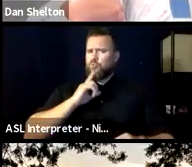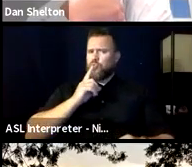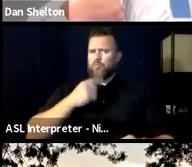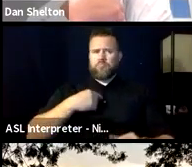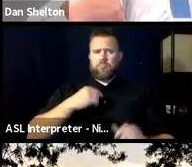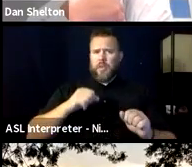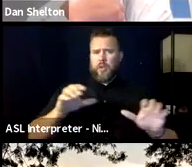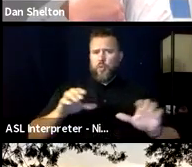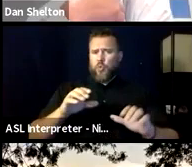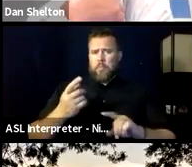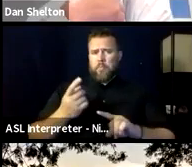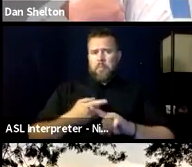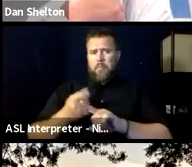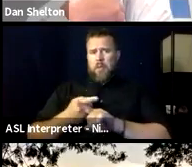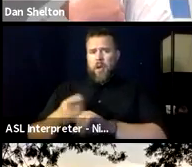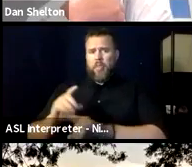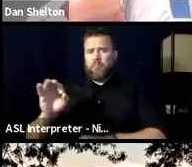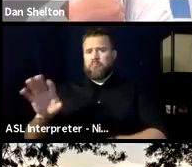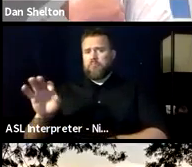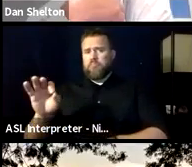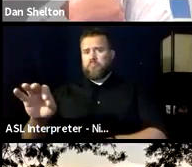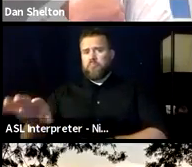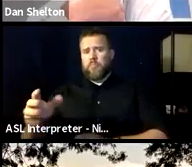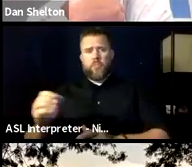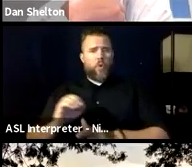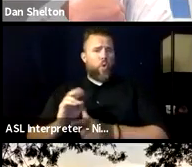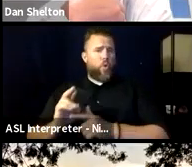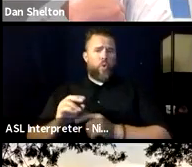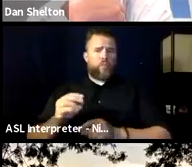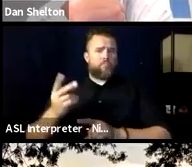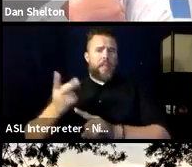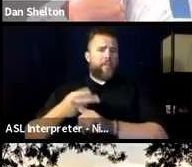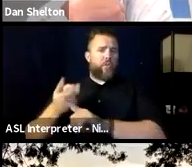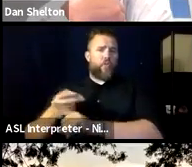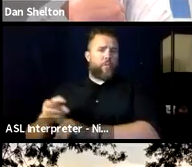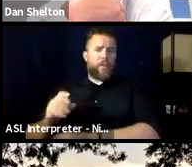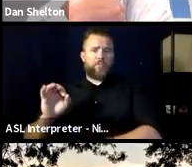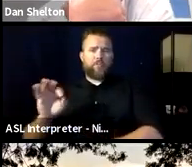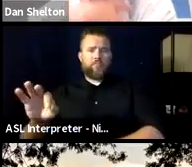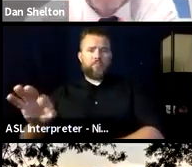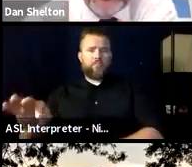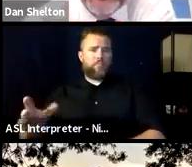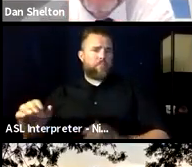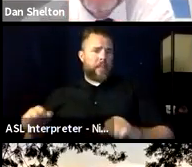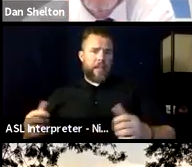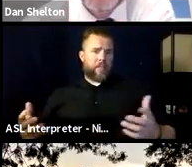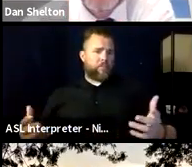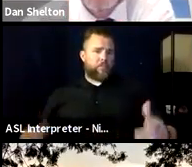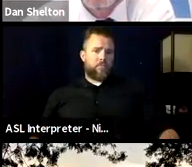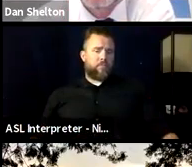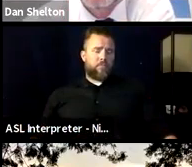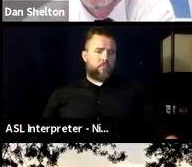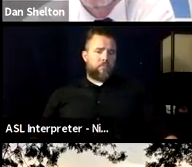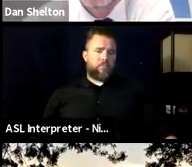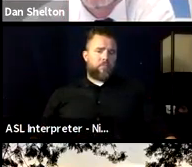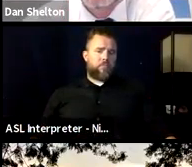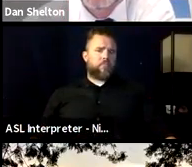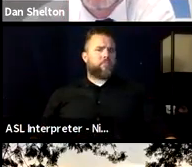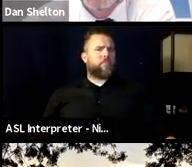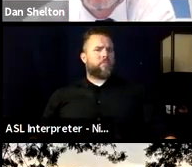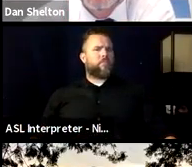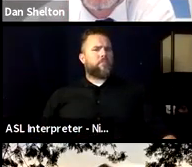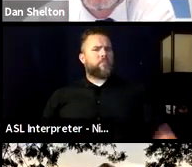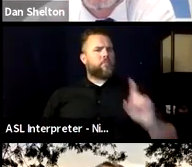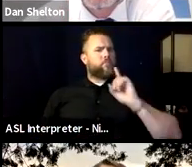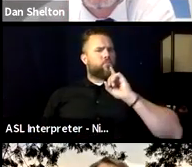bi-monthly. I can keep you up to date all along the way. Absolutely. Yes, keep it. I just think it's important, and I'm very appreciative